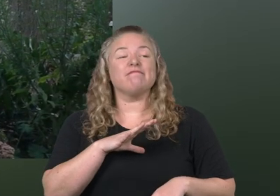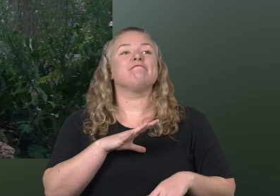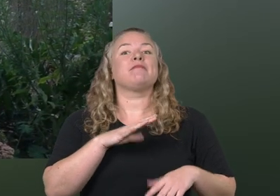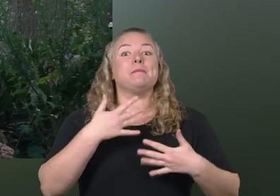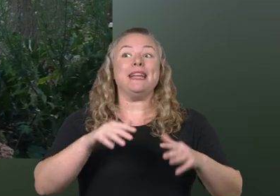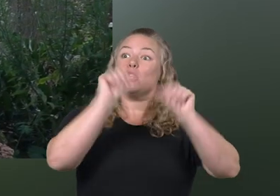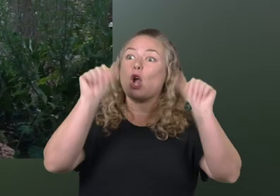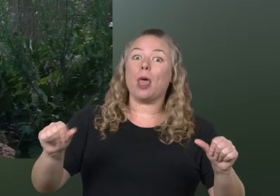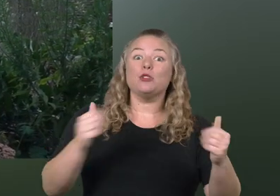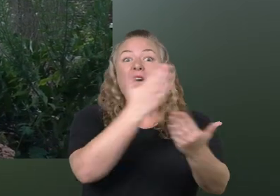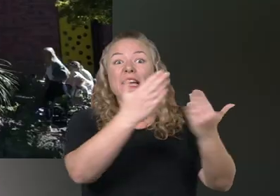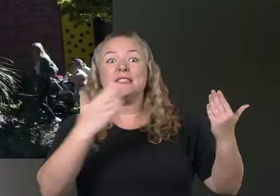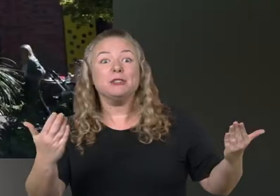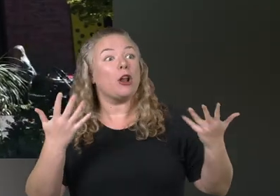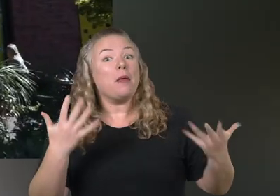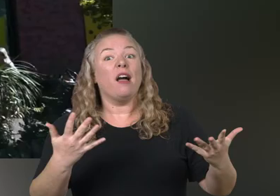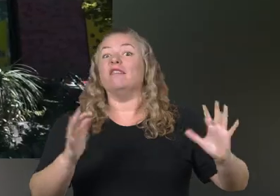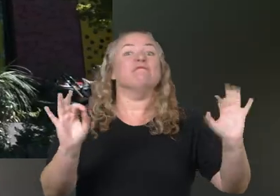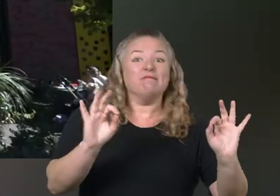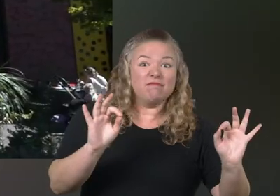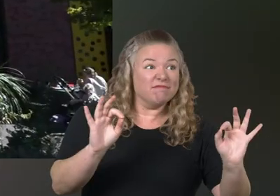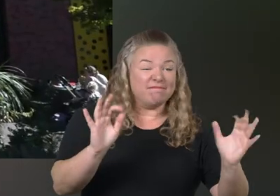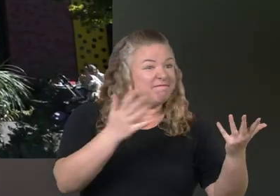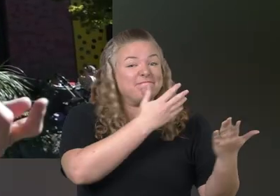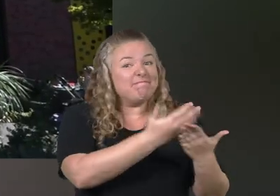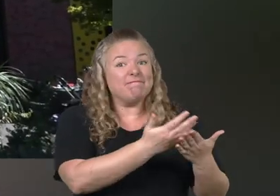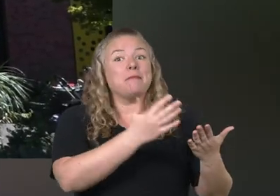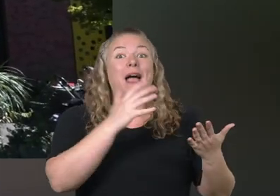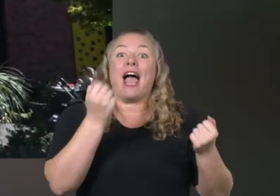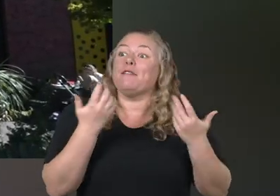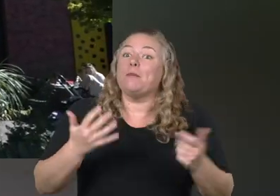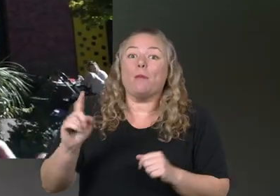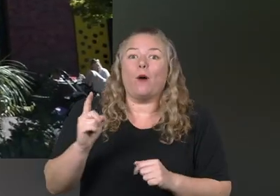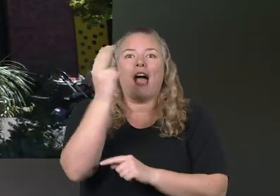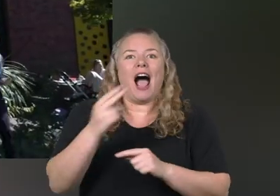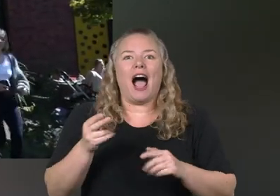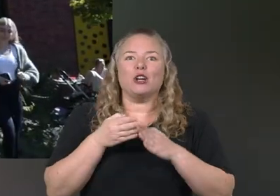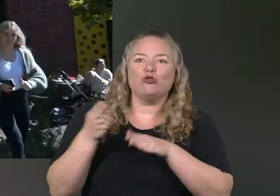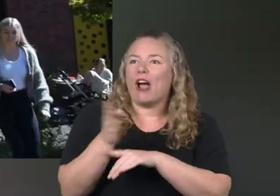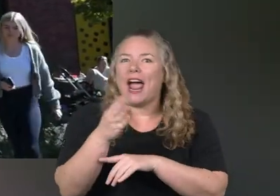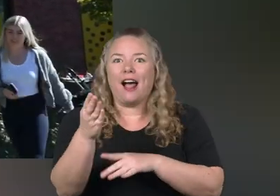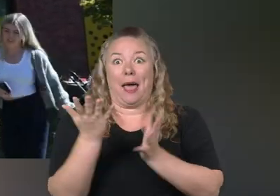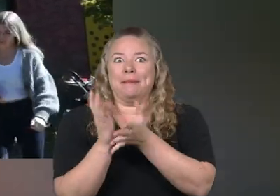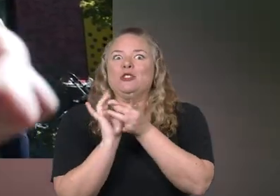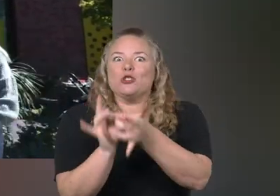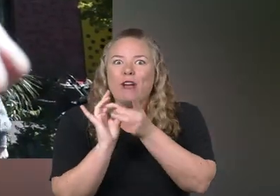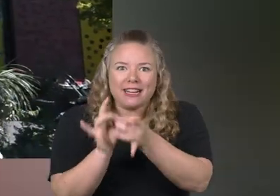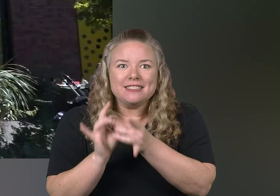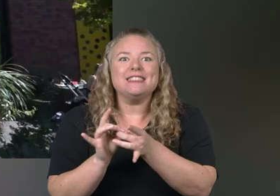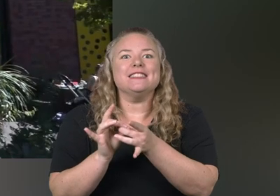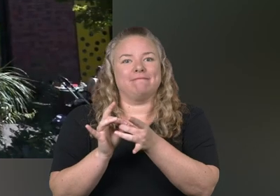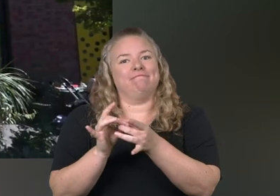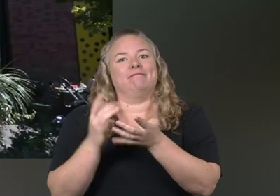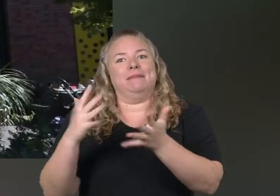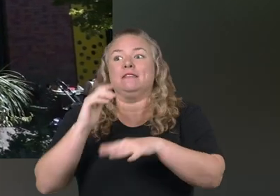This is the garden. Although we haven't had any sculpture exhibitions at the moment, there's actually an art trail, which is an interactive art